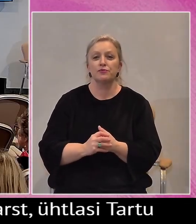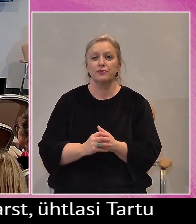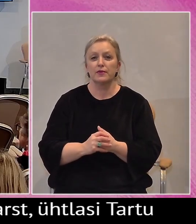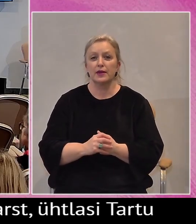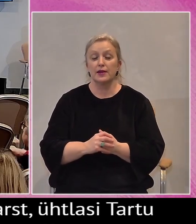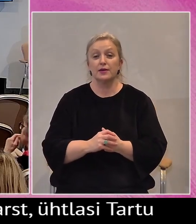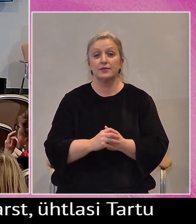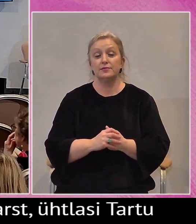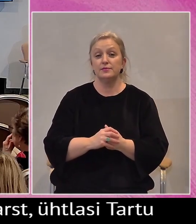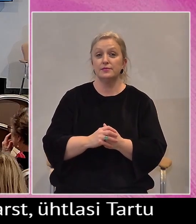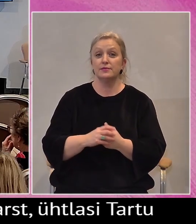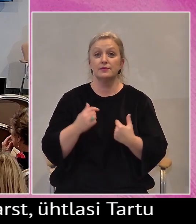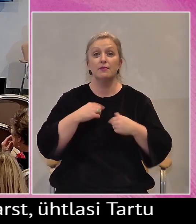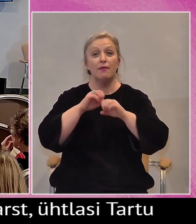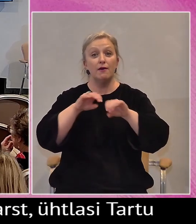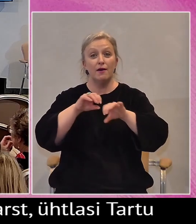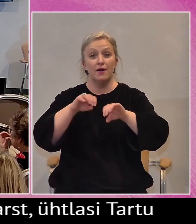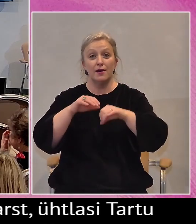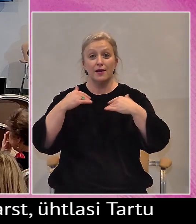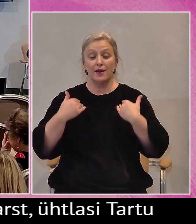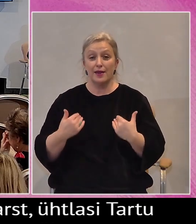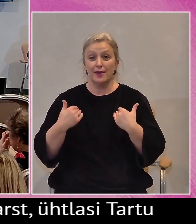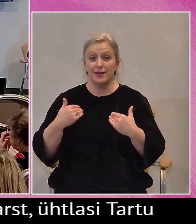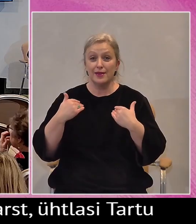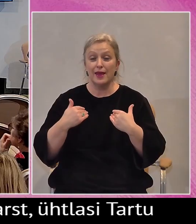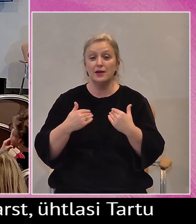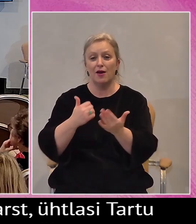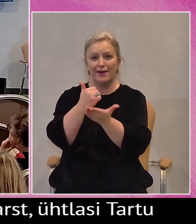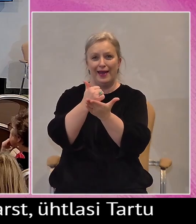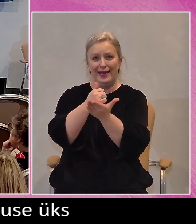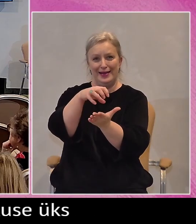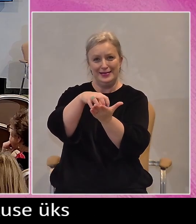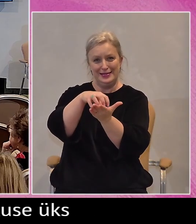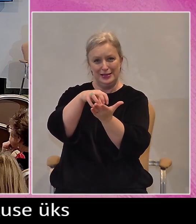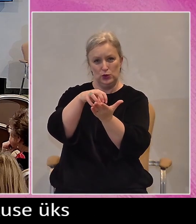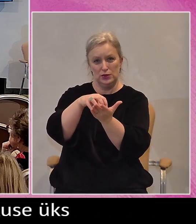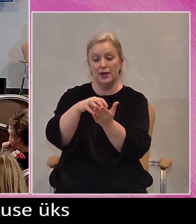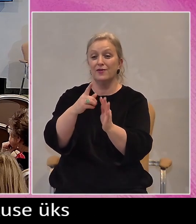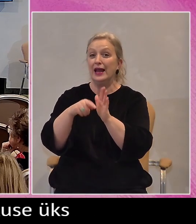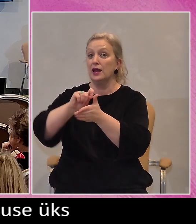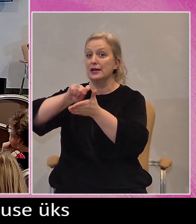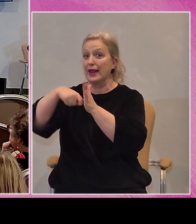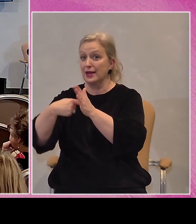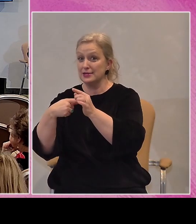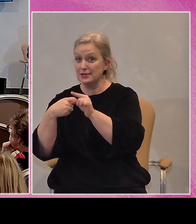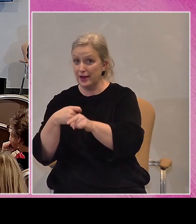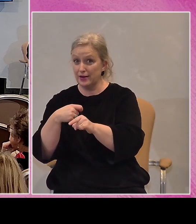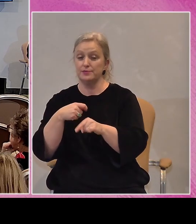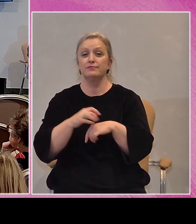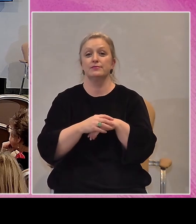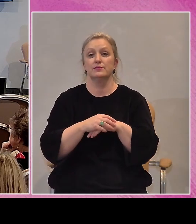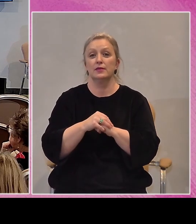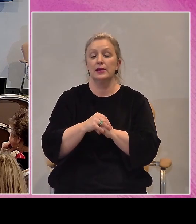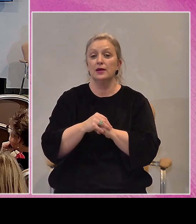Good afternoon. Welcome all from me as well. Today I'll be telling you about the Center for Rare Diseases